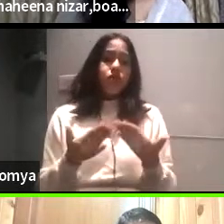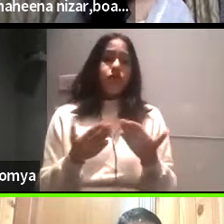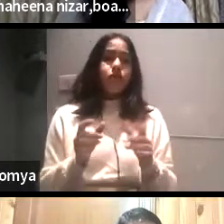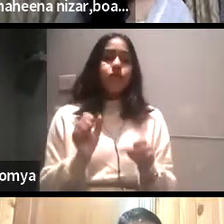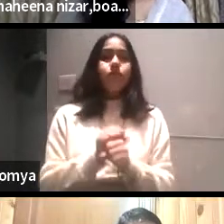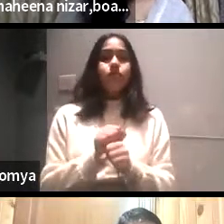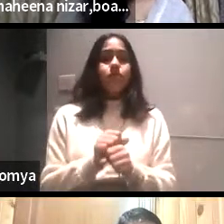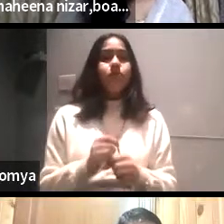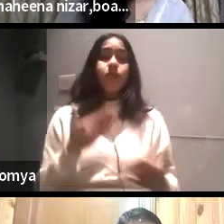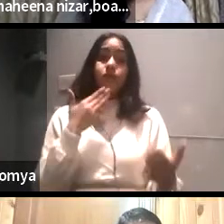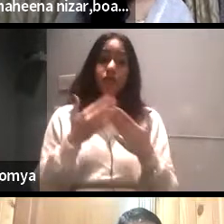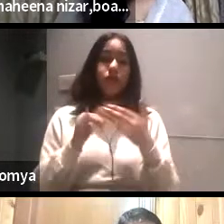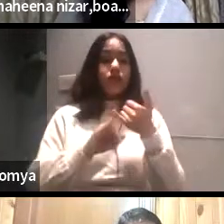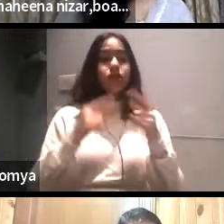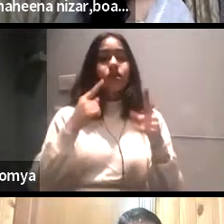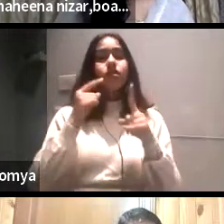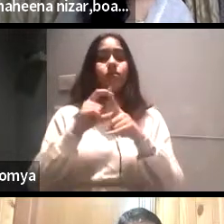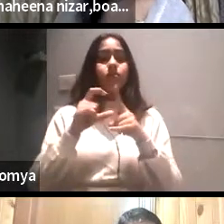Thank you, Siddharth.